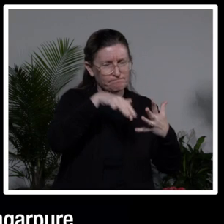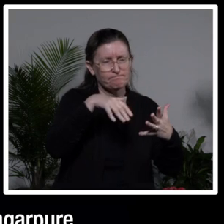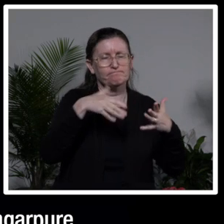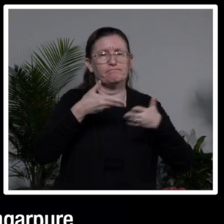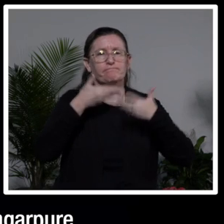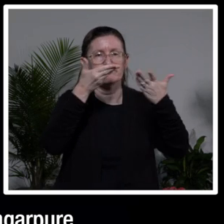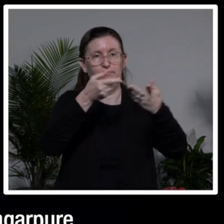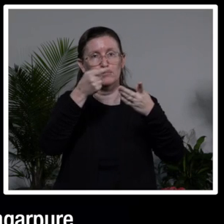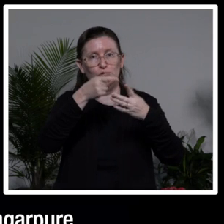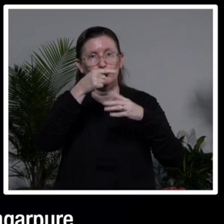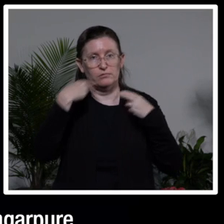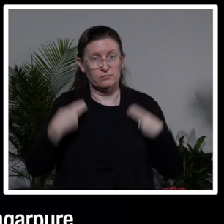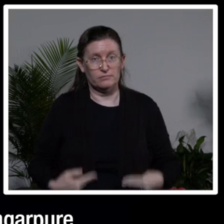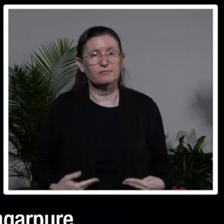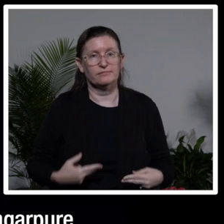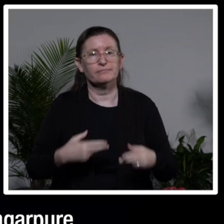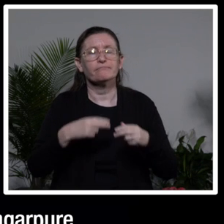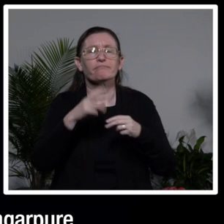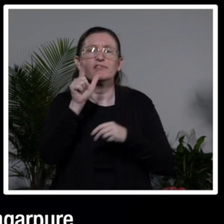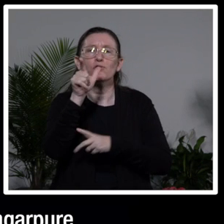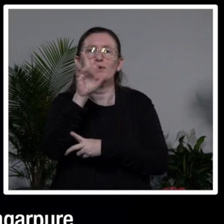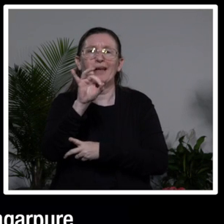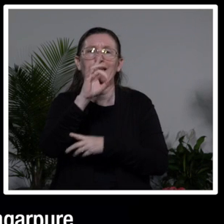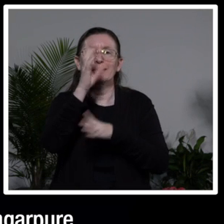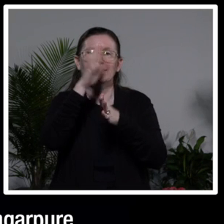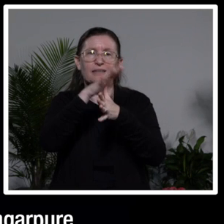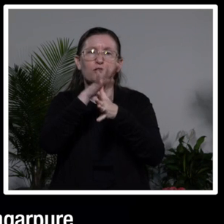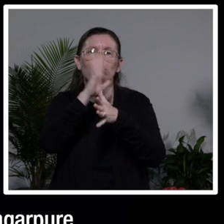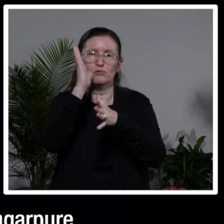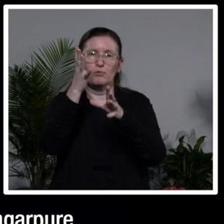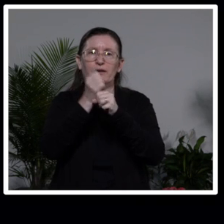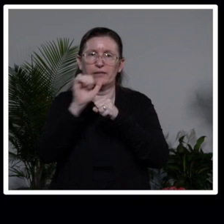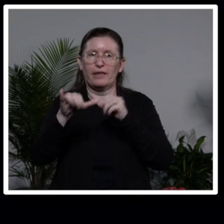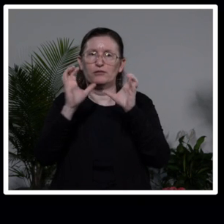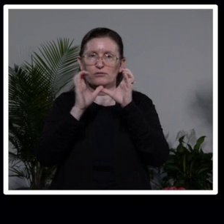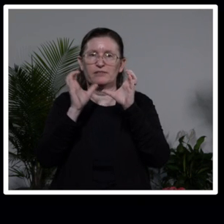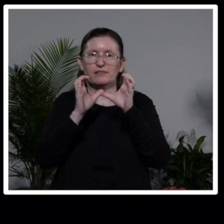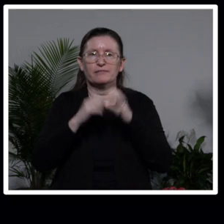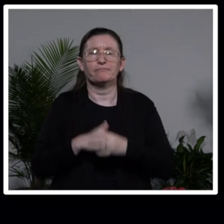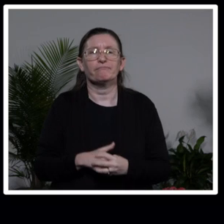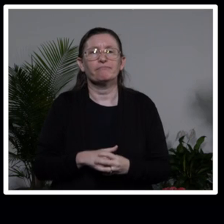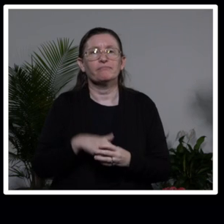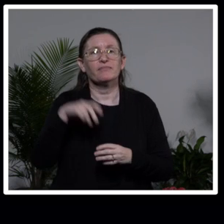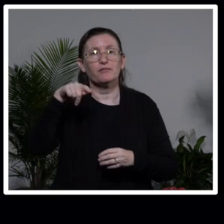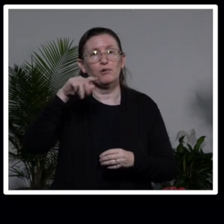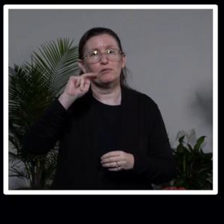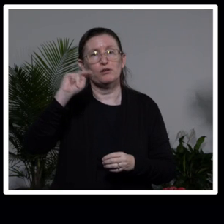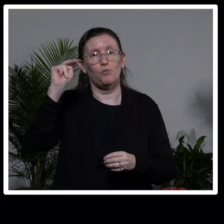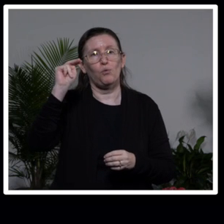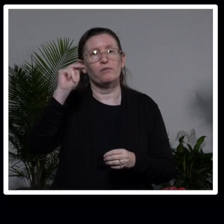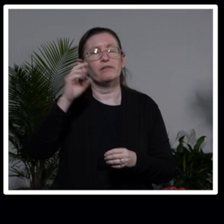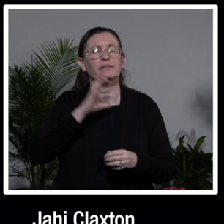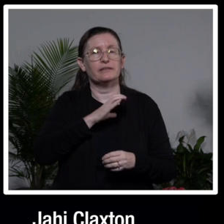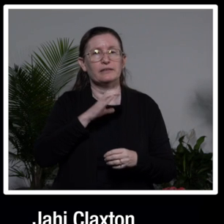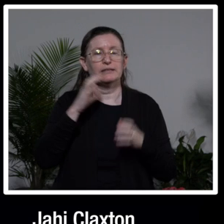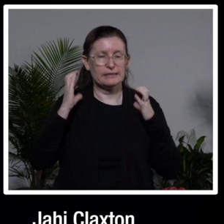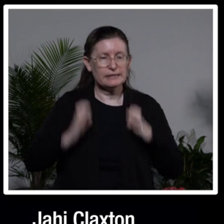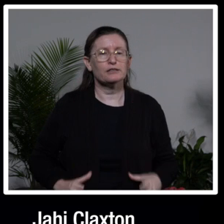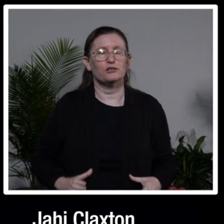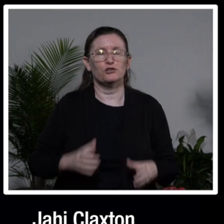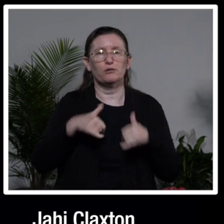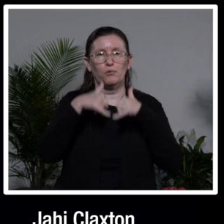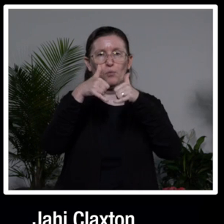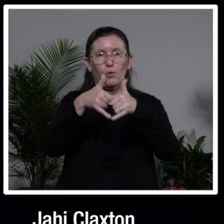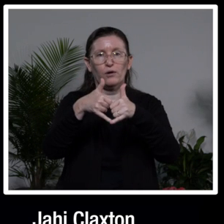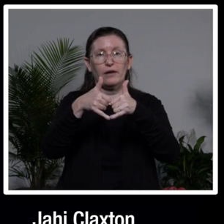to mankind. 28 seniors will receive this certificate. Parkway North Citizenship Award.